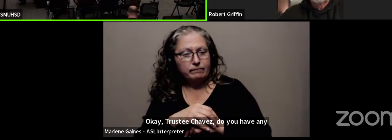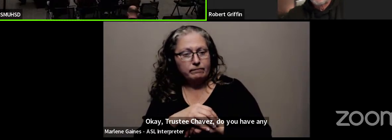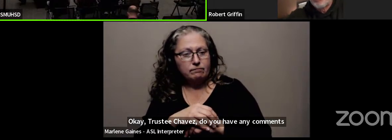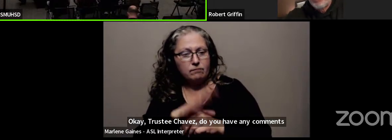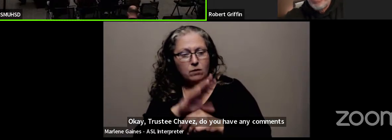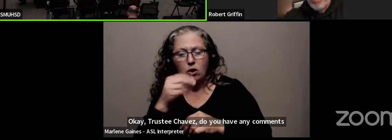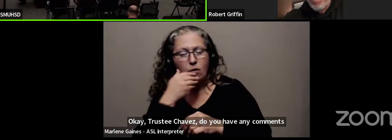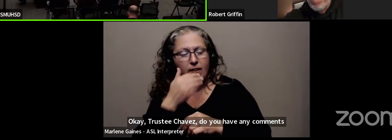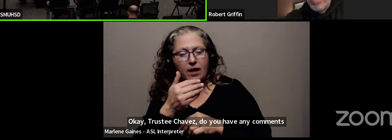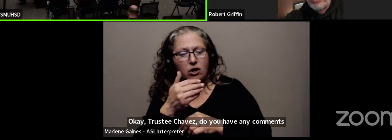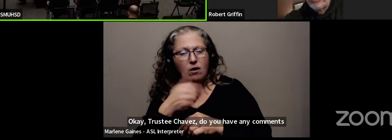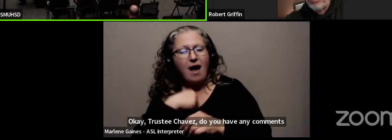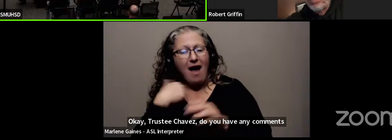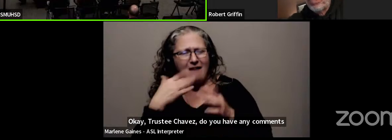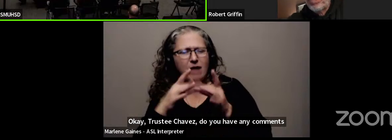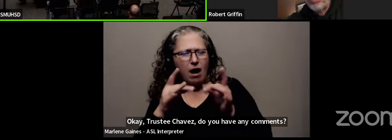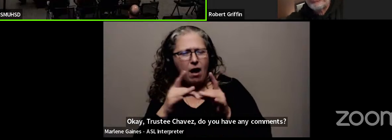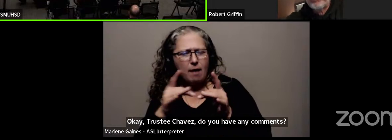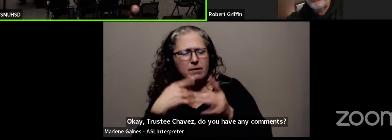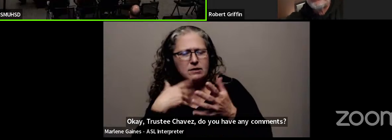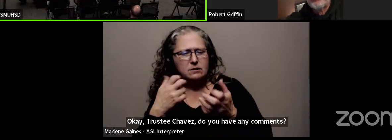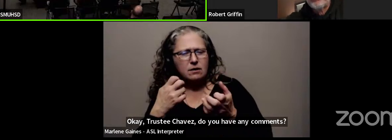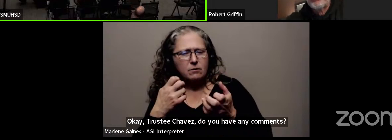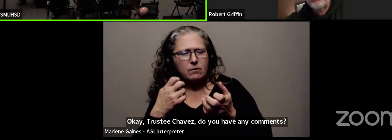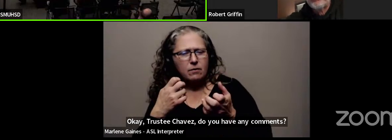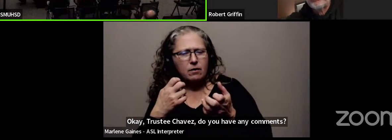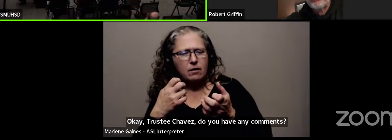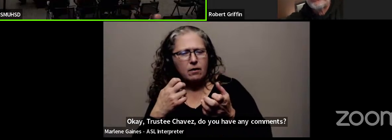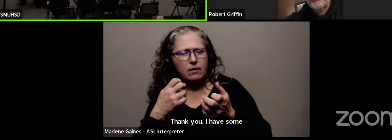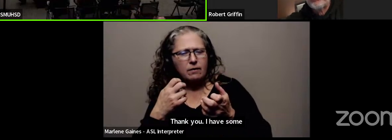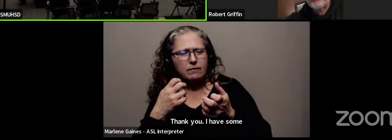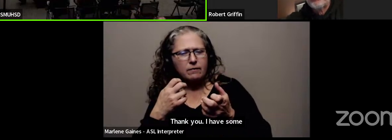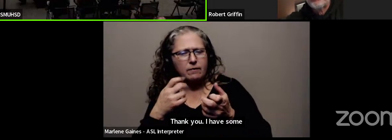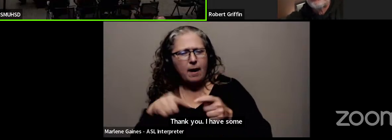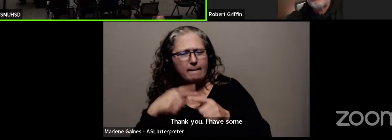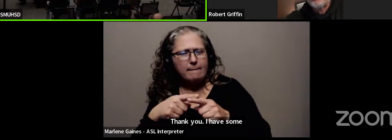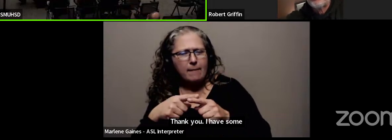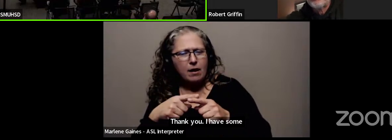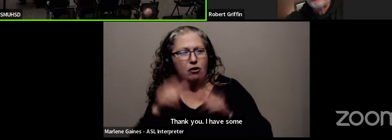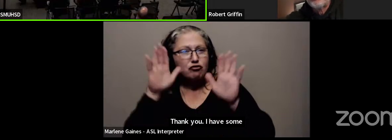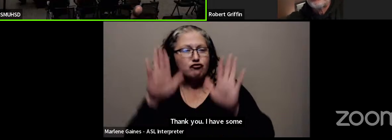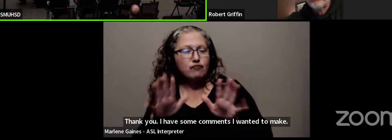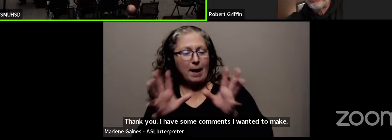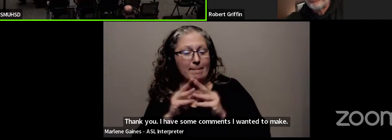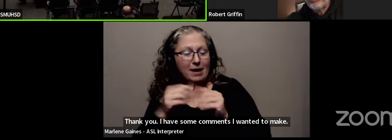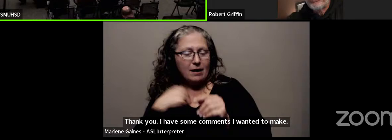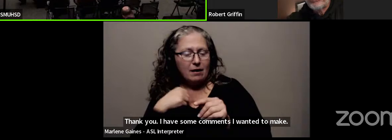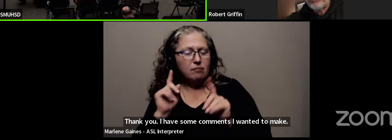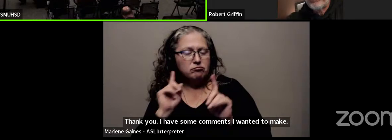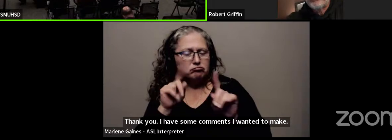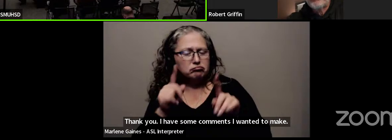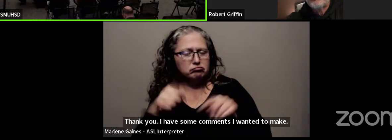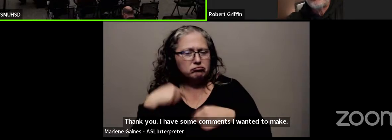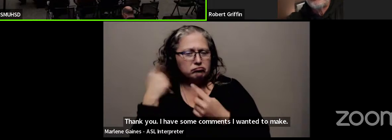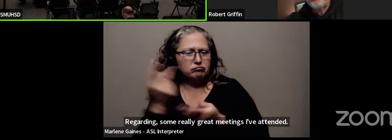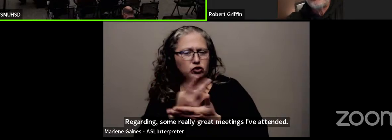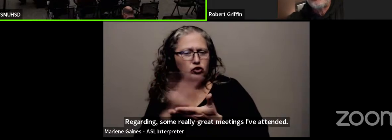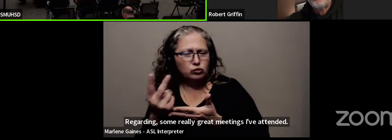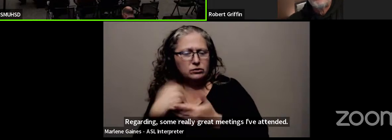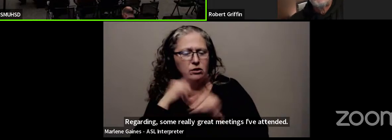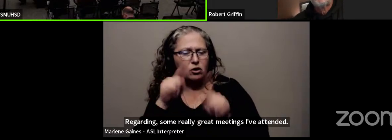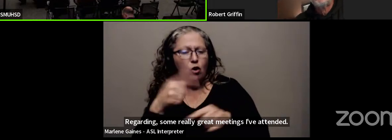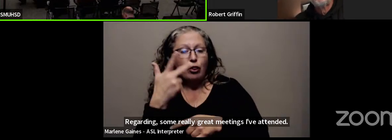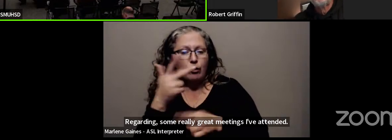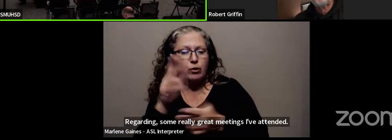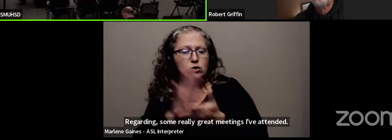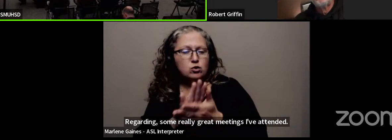Thank you. I have some comments I wanted to make regarding some really great meetings I've attended. In the past 2 weeks, I've gone to 3 of